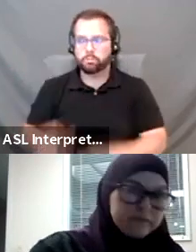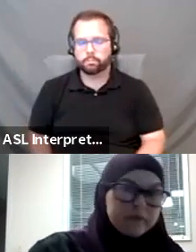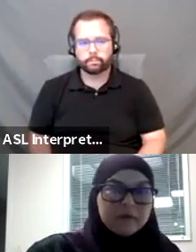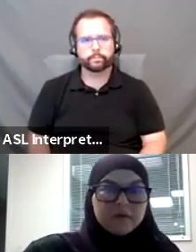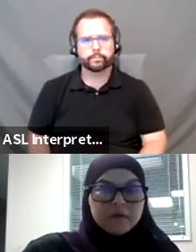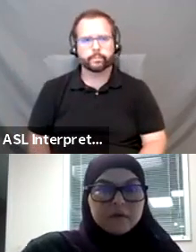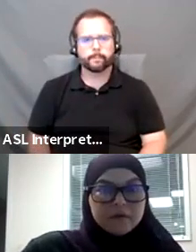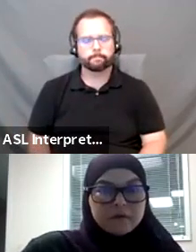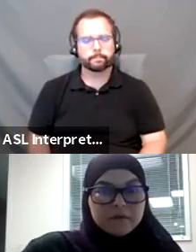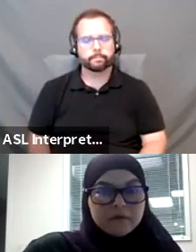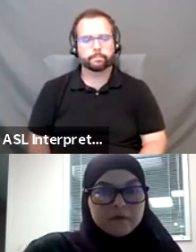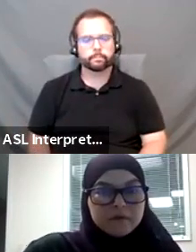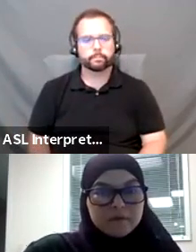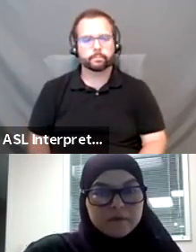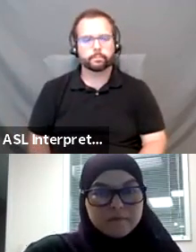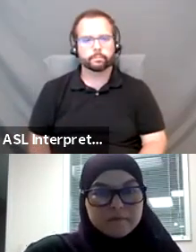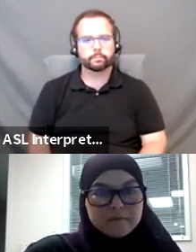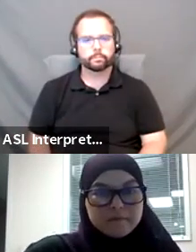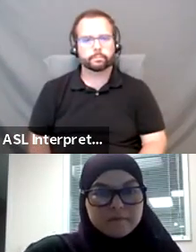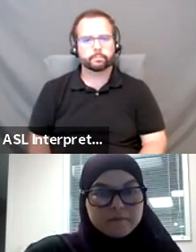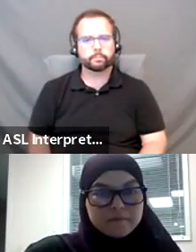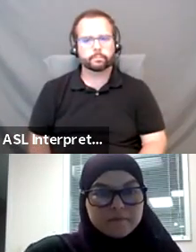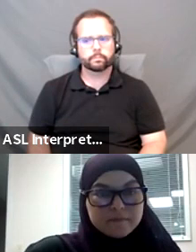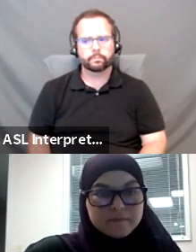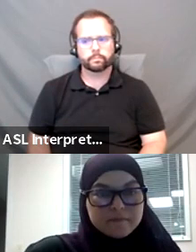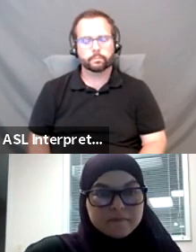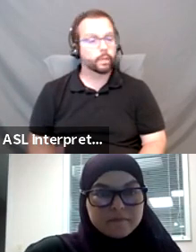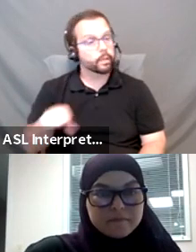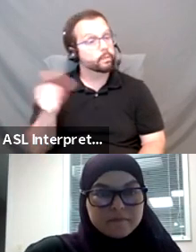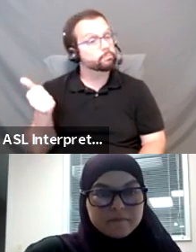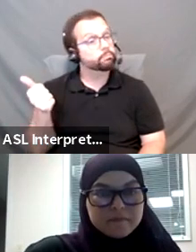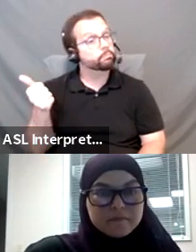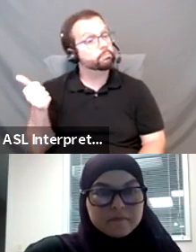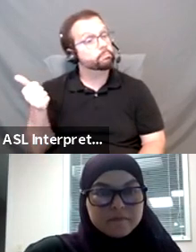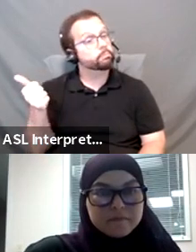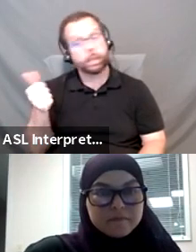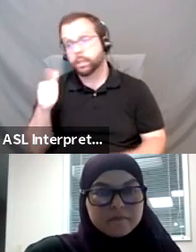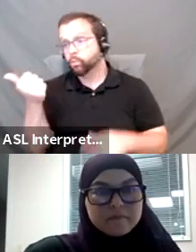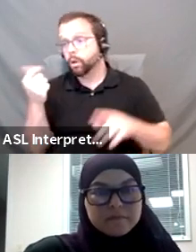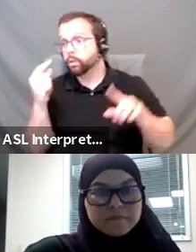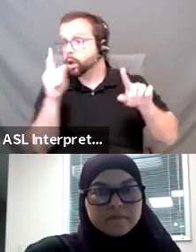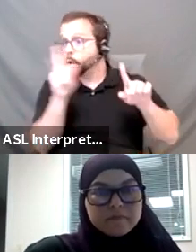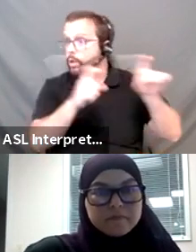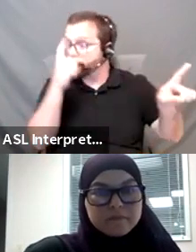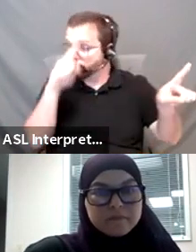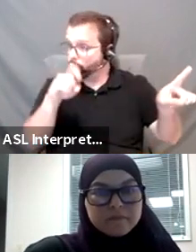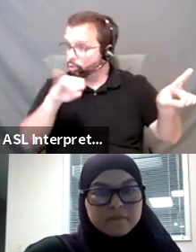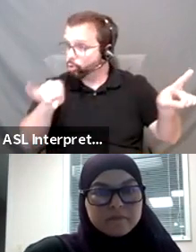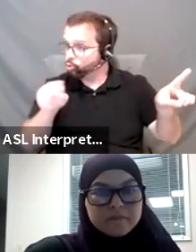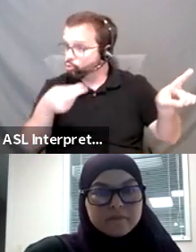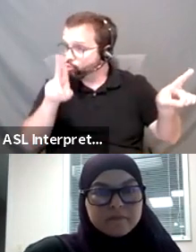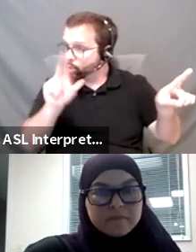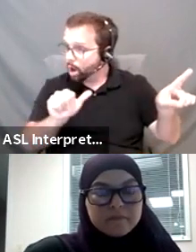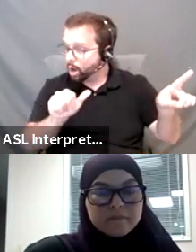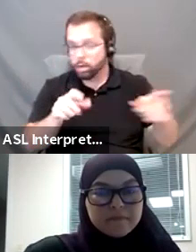Did anybody else? I saw somebody else unmuted. Did anybody have any questions for Joshua on what they've been doing, or want to share what